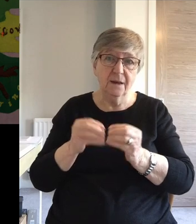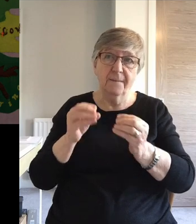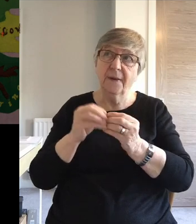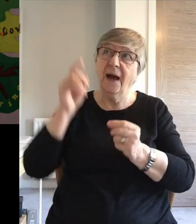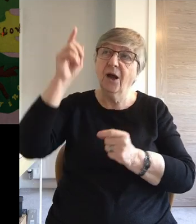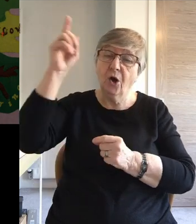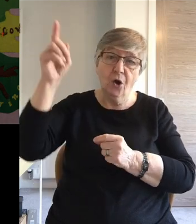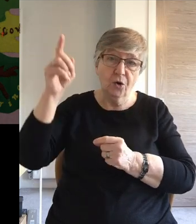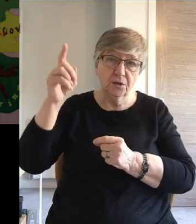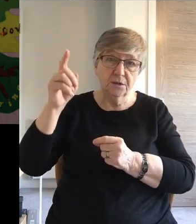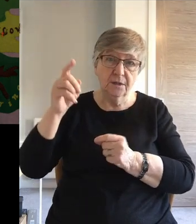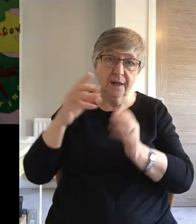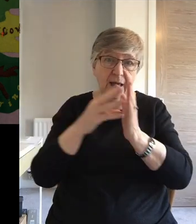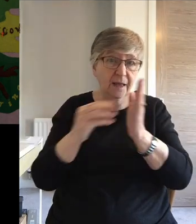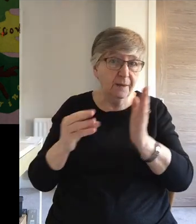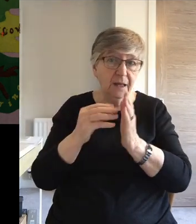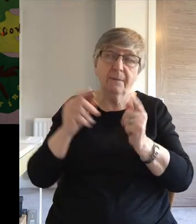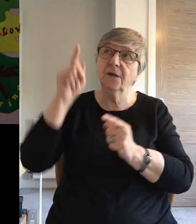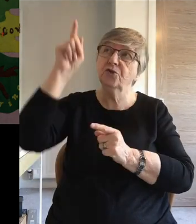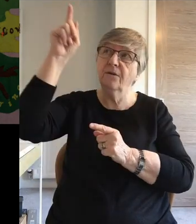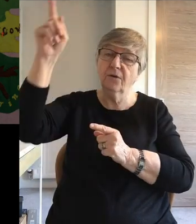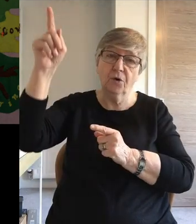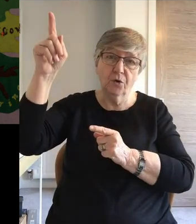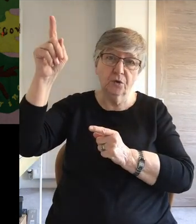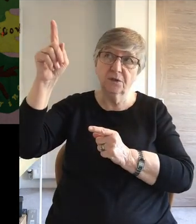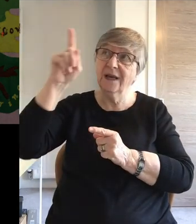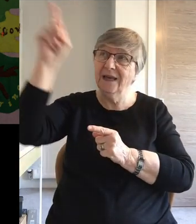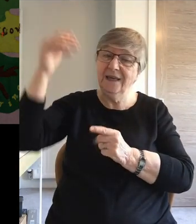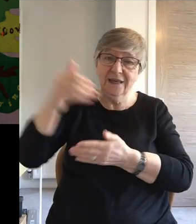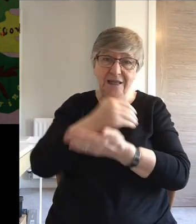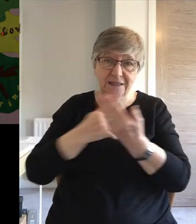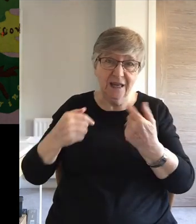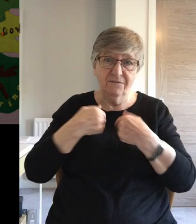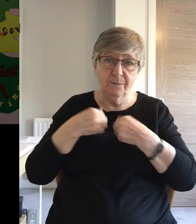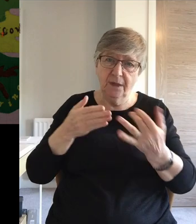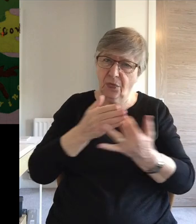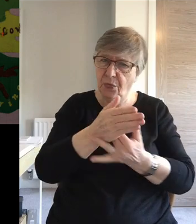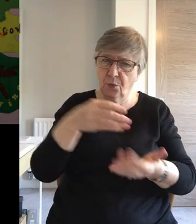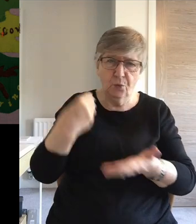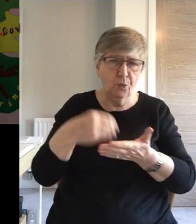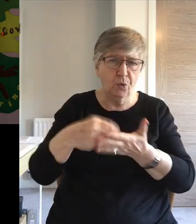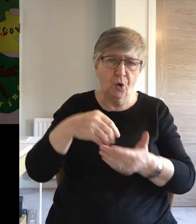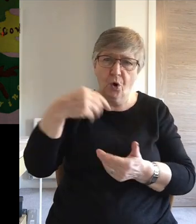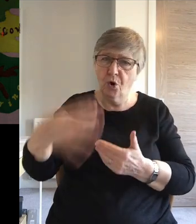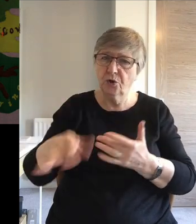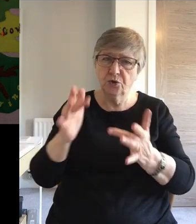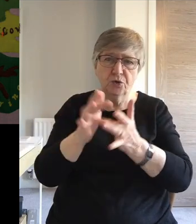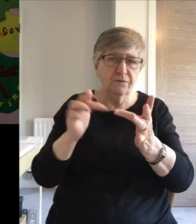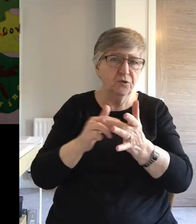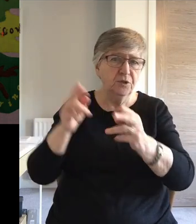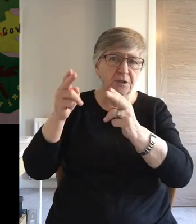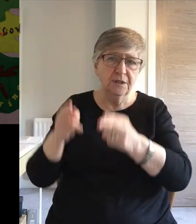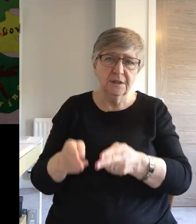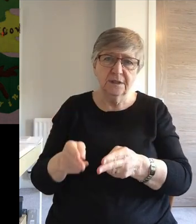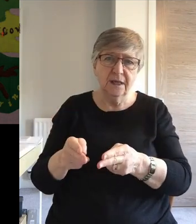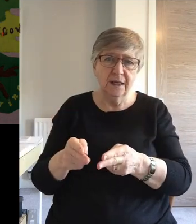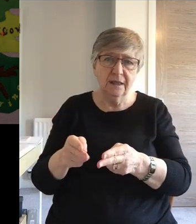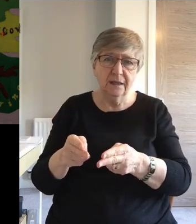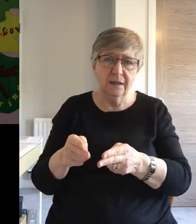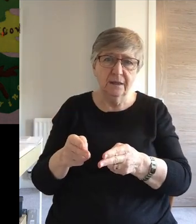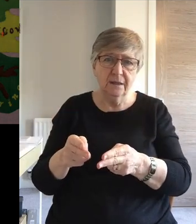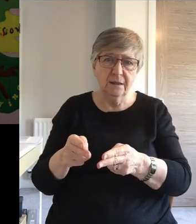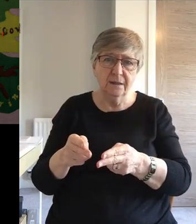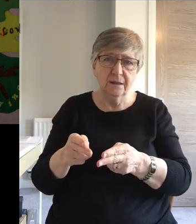of God, a creator who has redeemed us at great cost to himself? How can we find ultimate peace